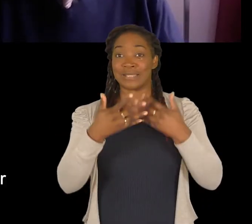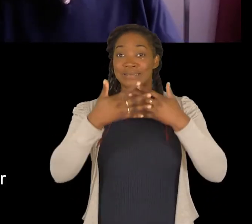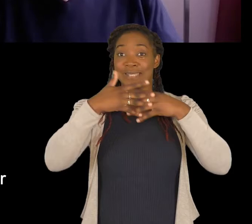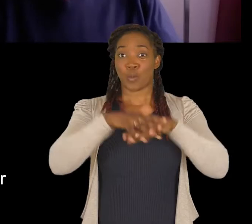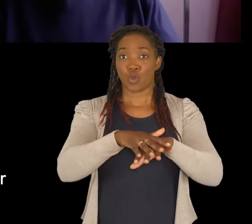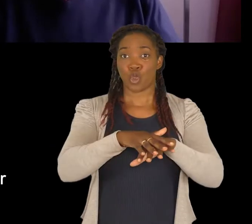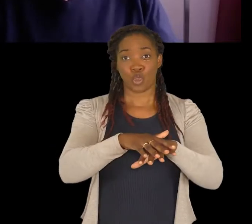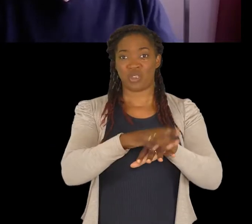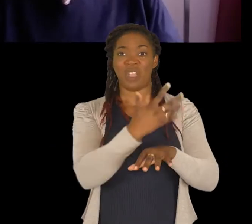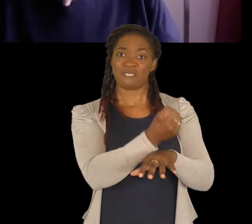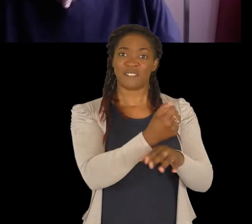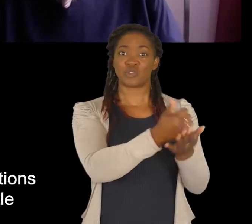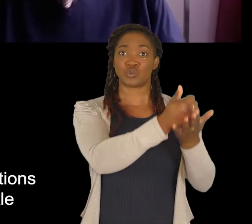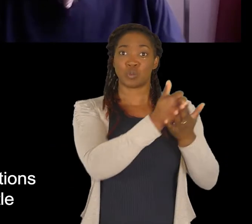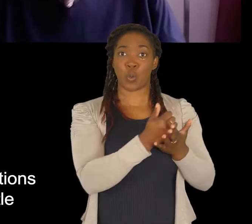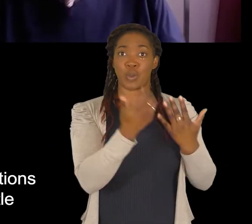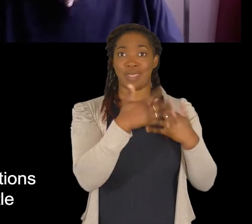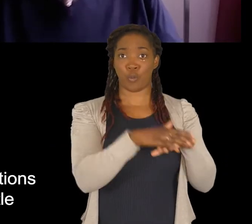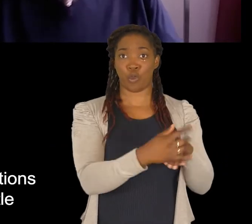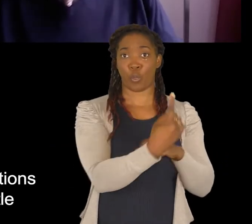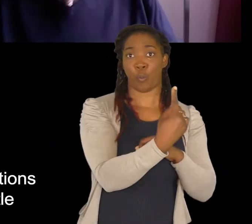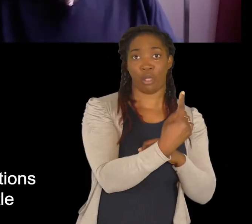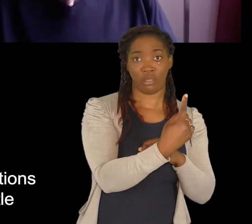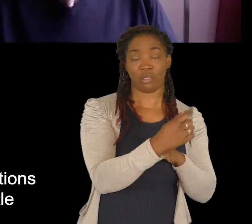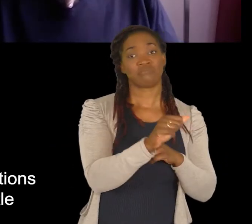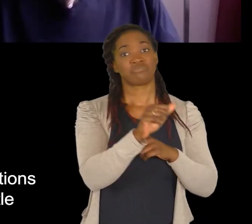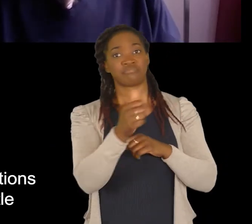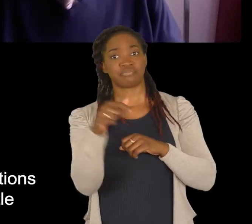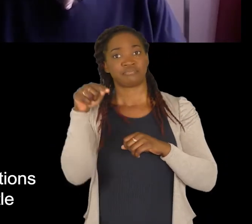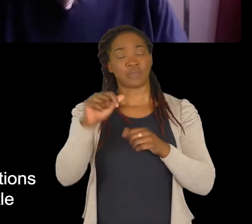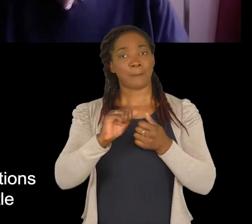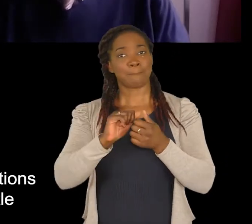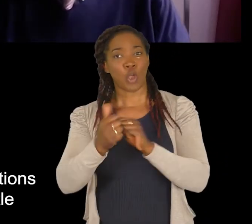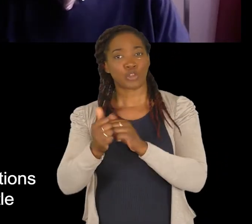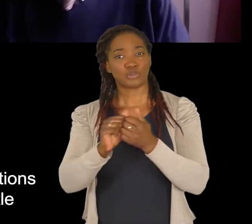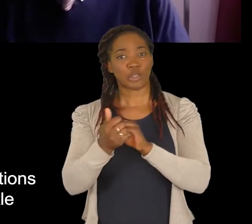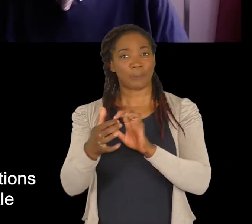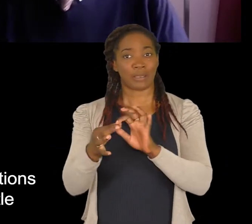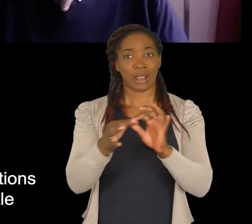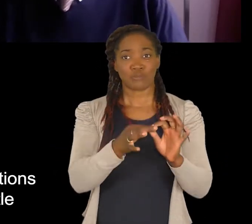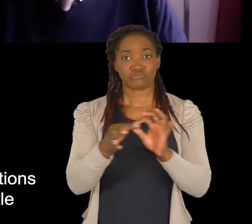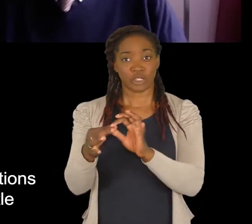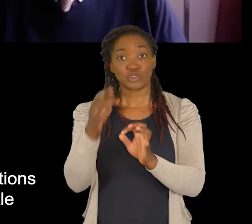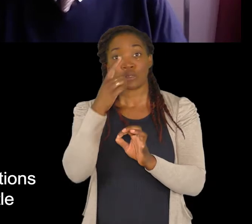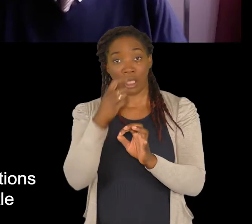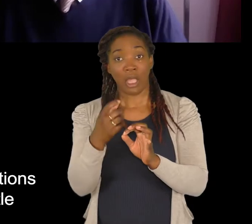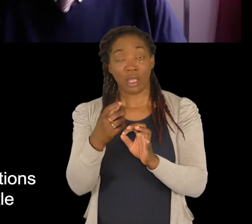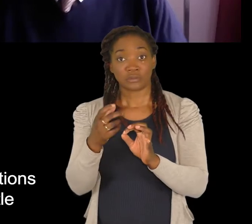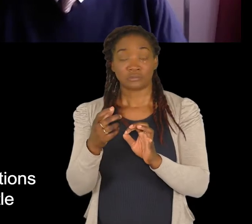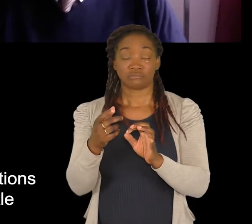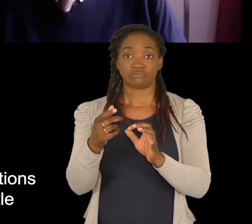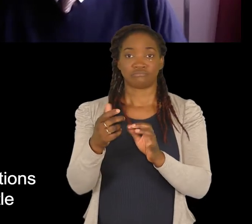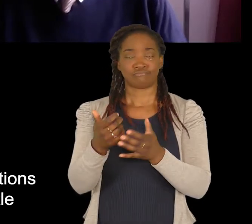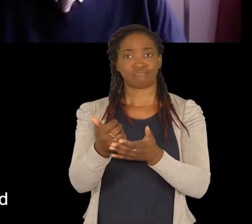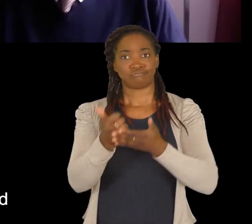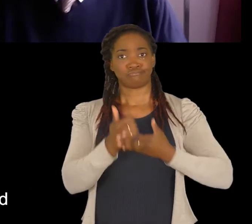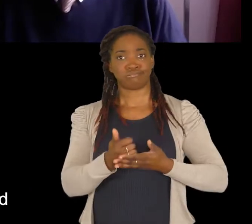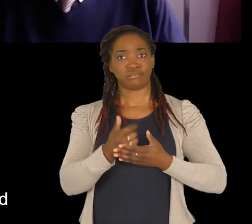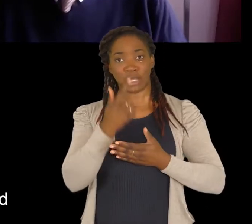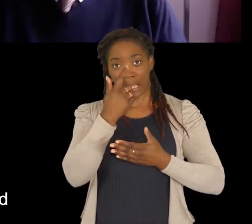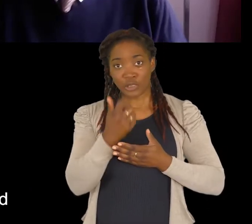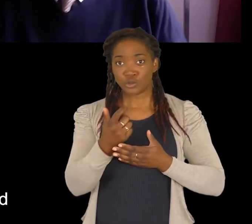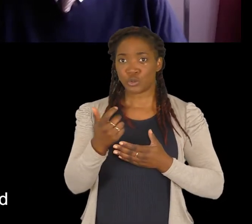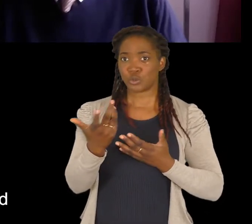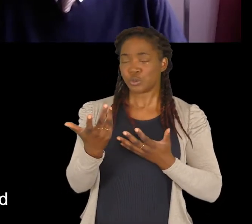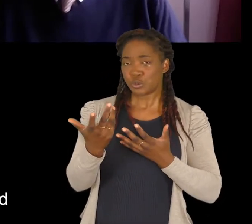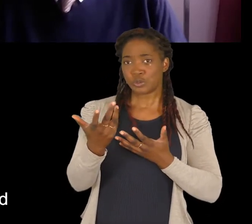your support network, okay, but business partnerships and collaborations that you can have. Can you talk to us a little bit